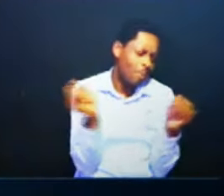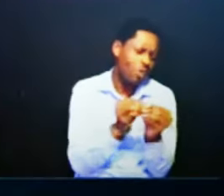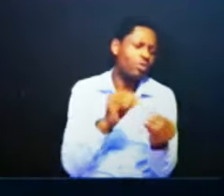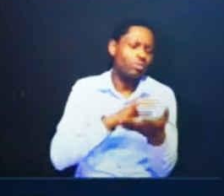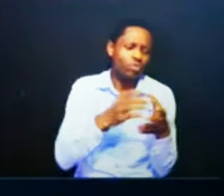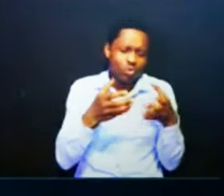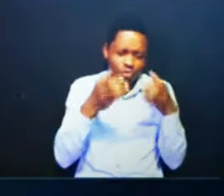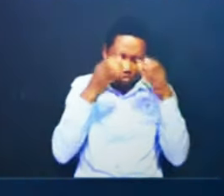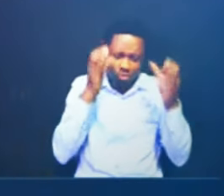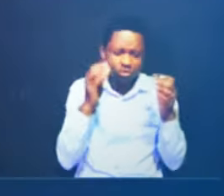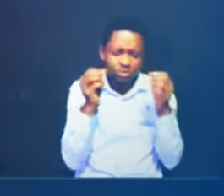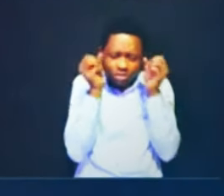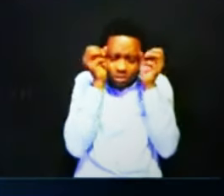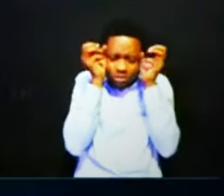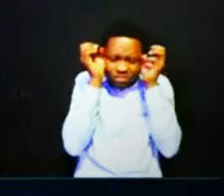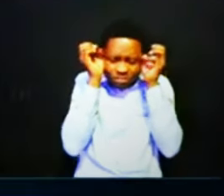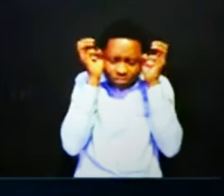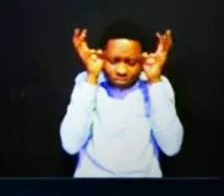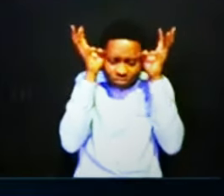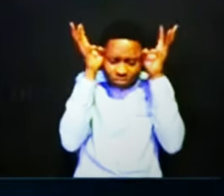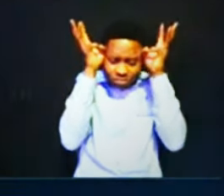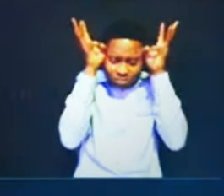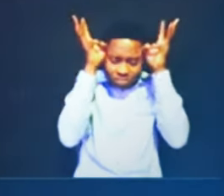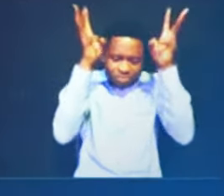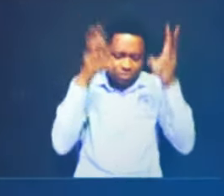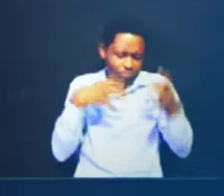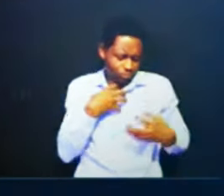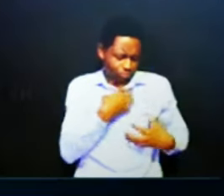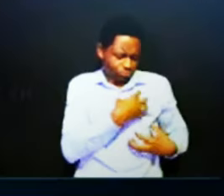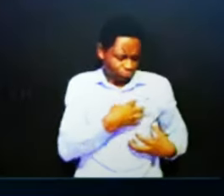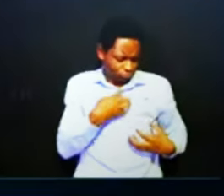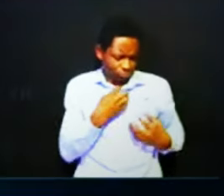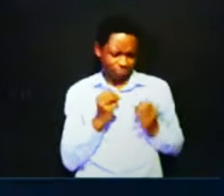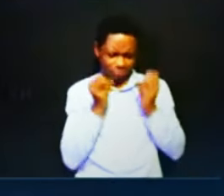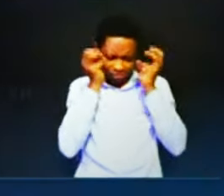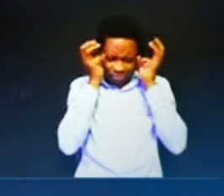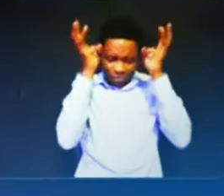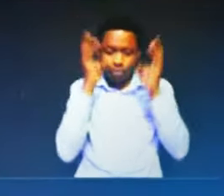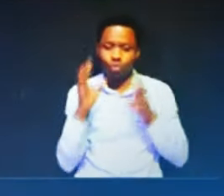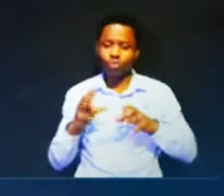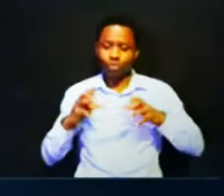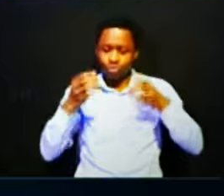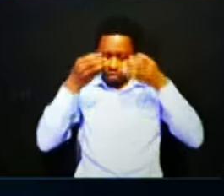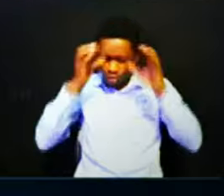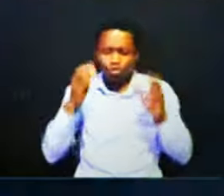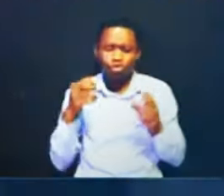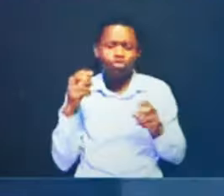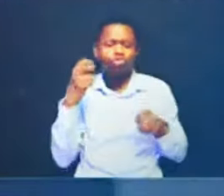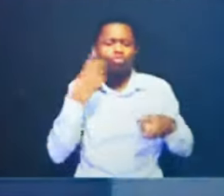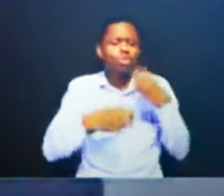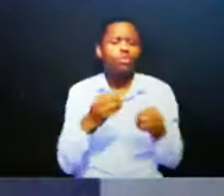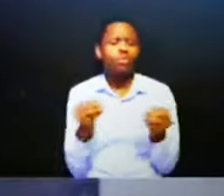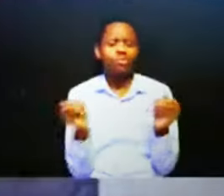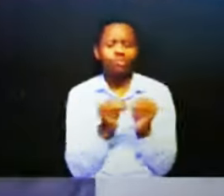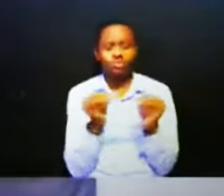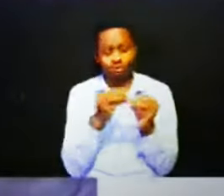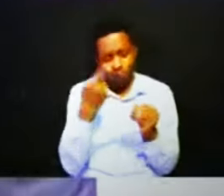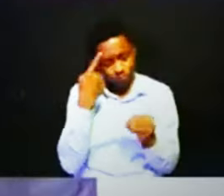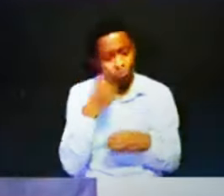They can cause real trouble for you. But the ohawa emu odin ebebre. See, at the workplace, they can